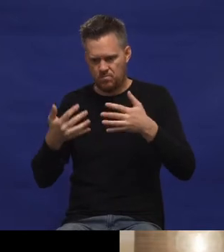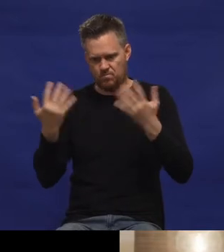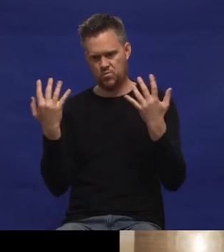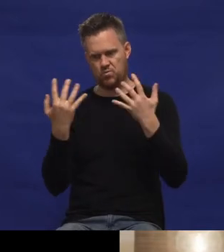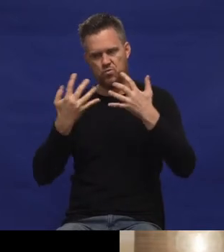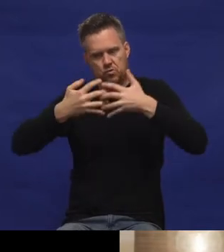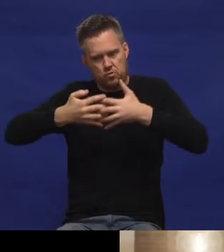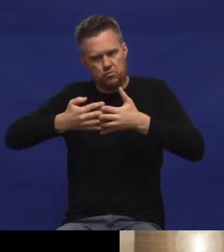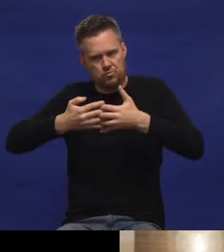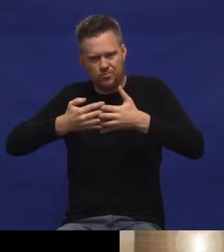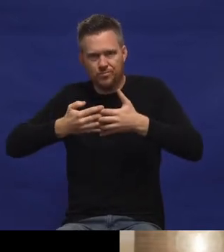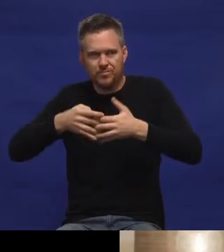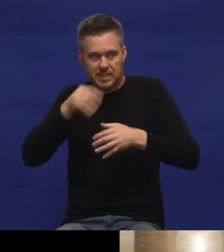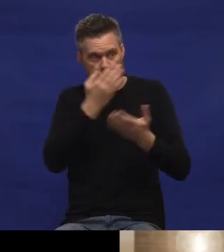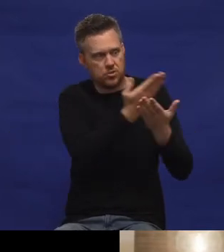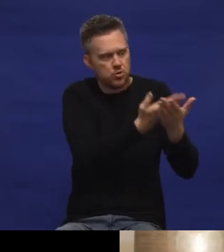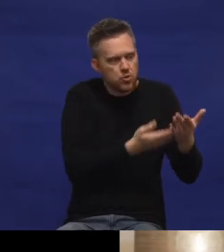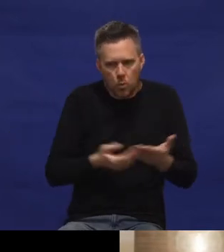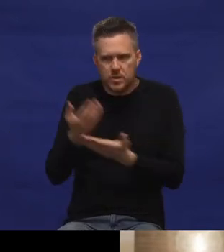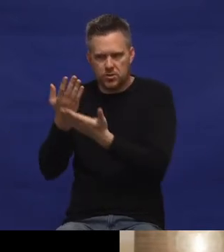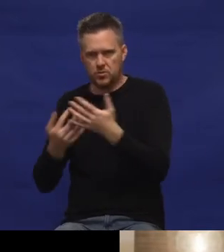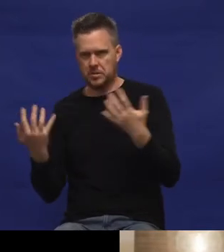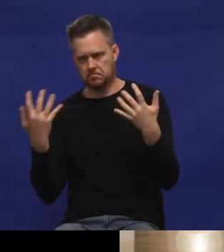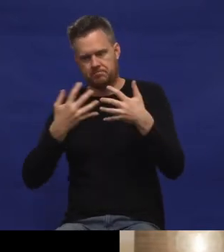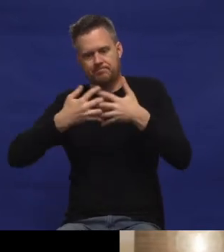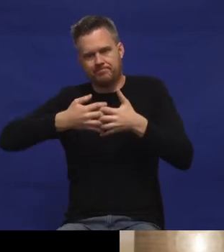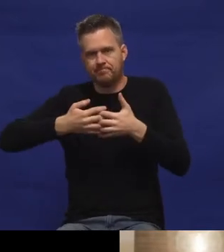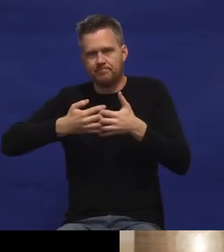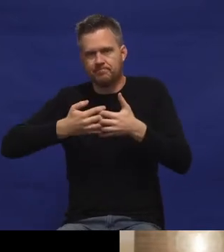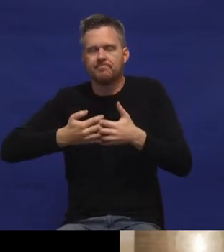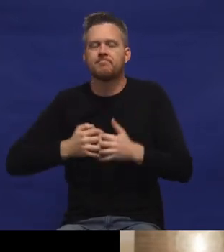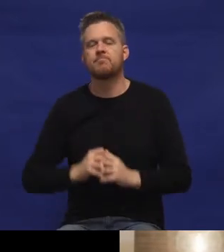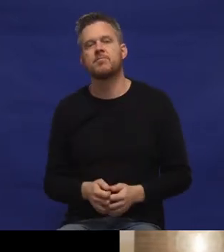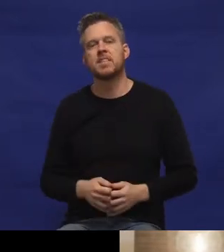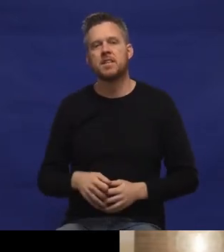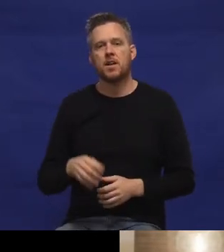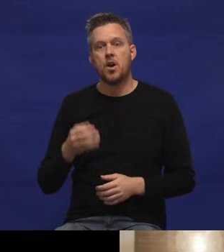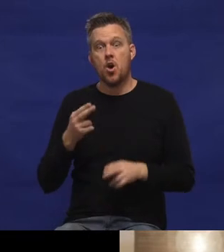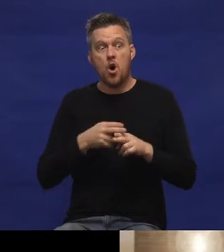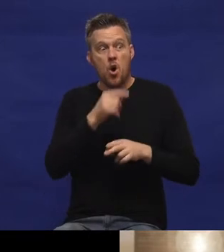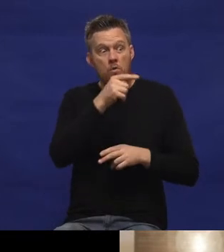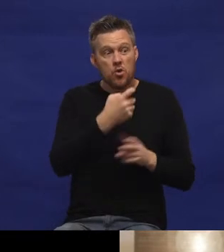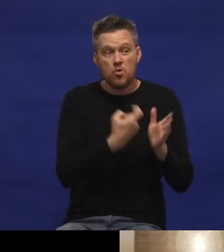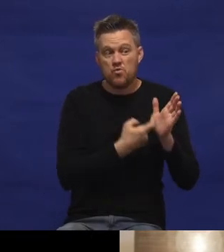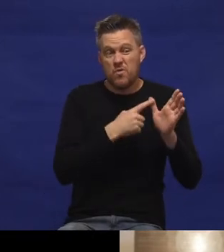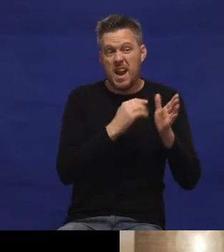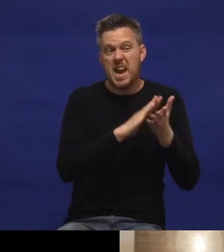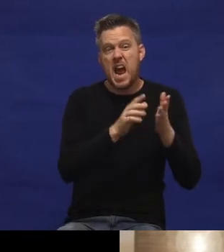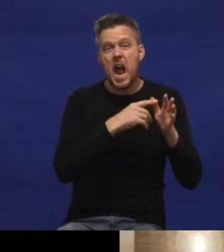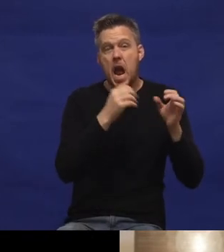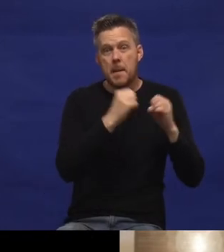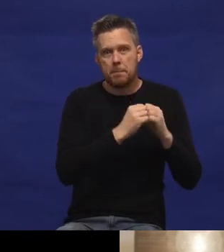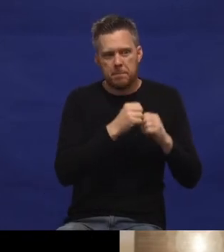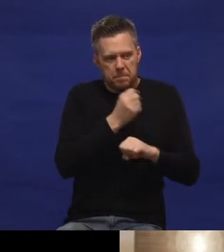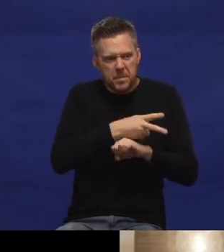see, in order for Rahab to overcome her shame, she needed to